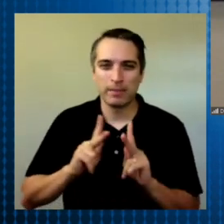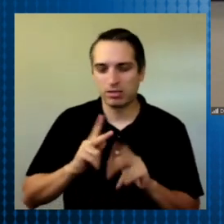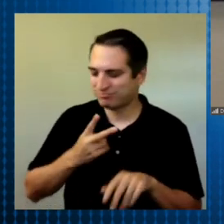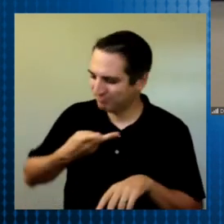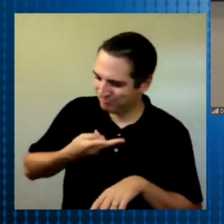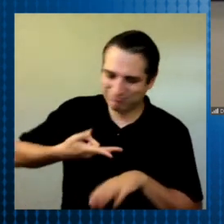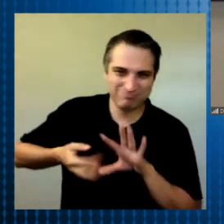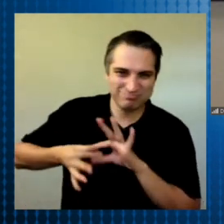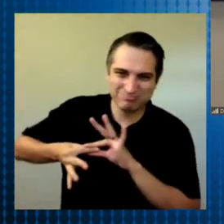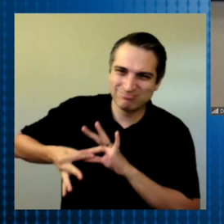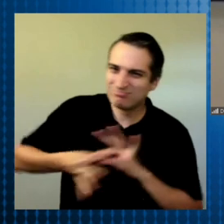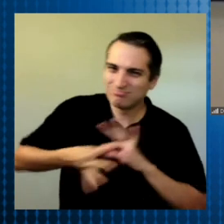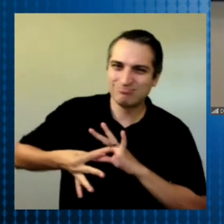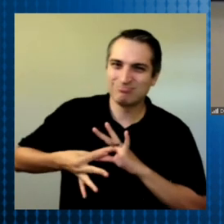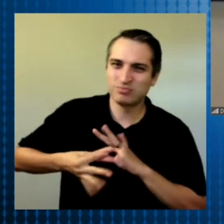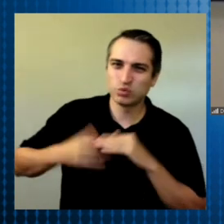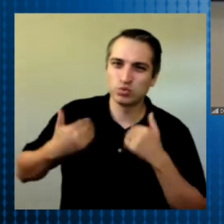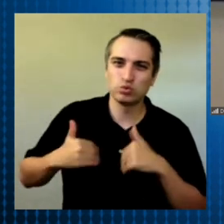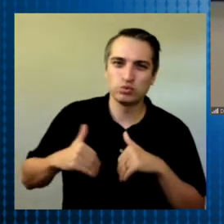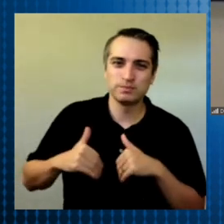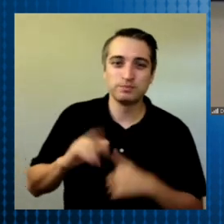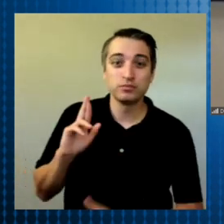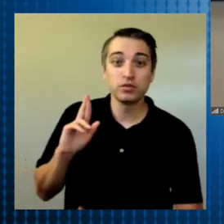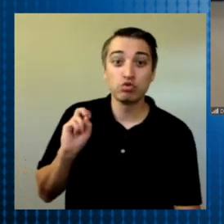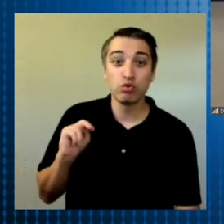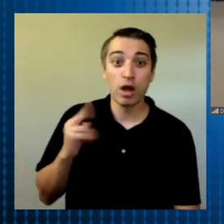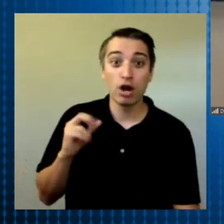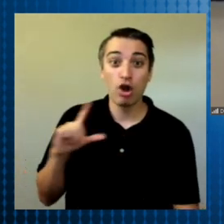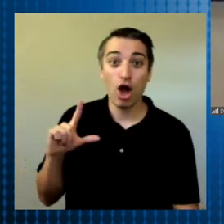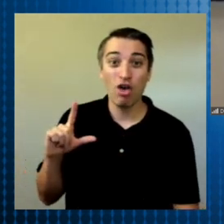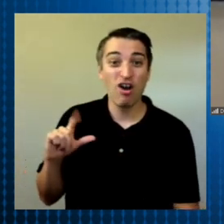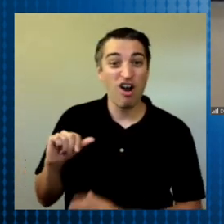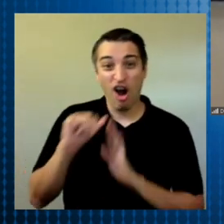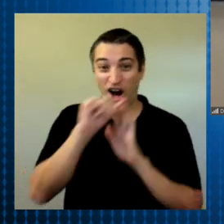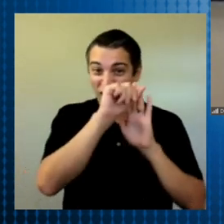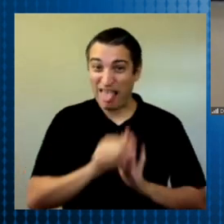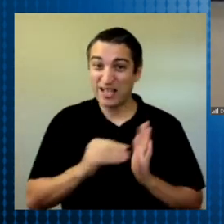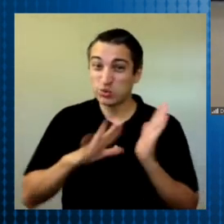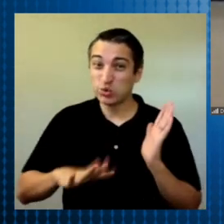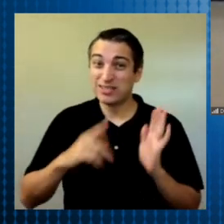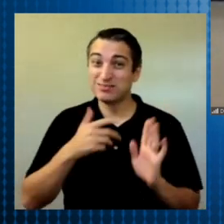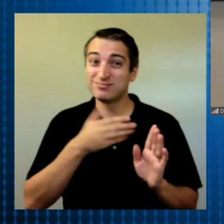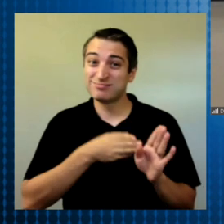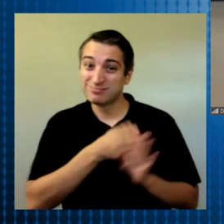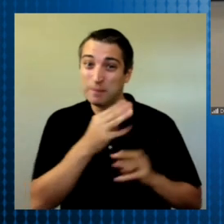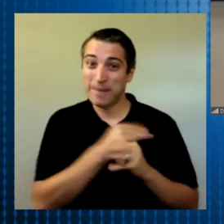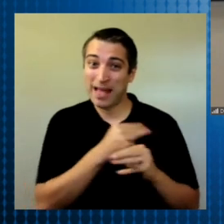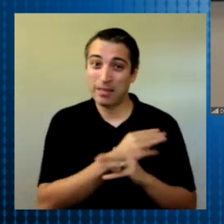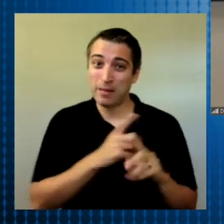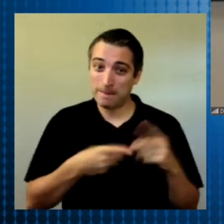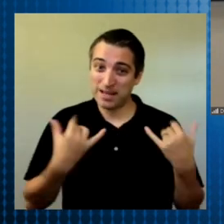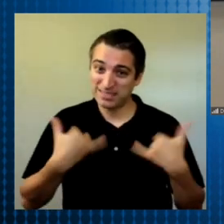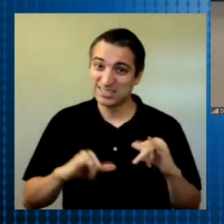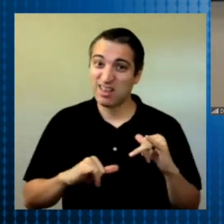together and help each other. One might, Ron Hall was an all-A student in mathematics, but he still hung out with me as a